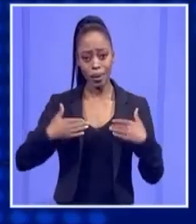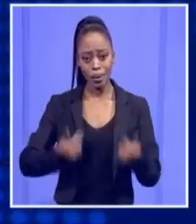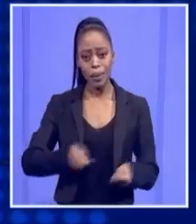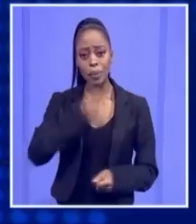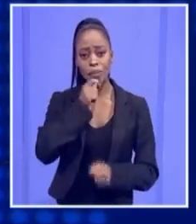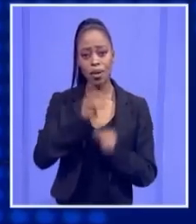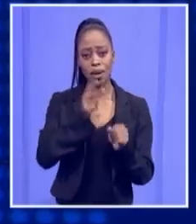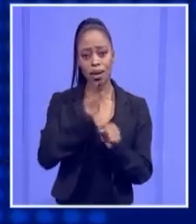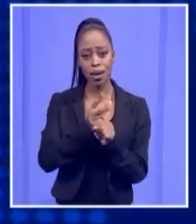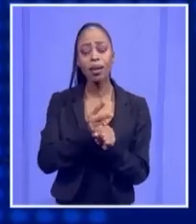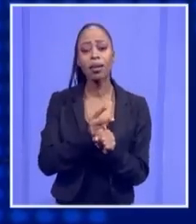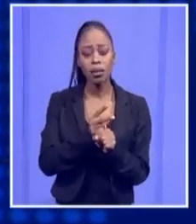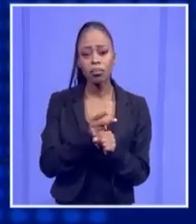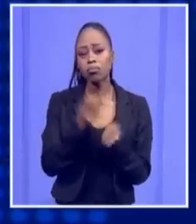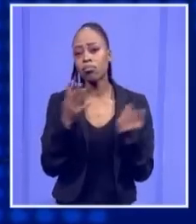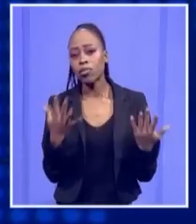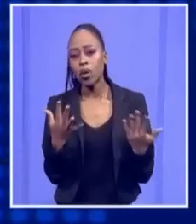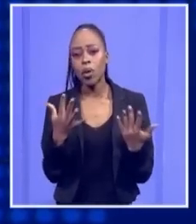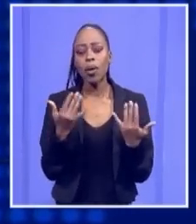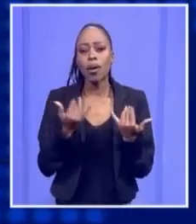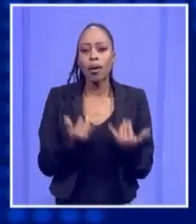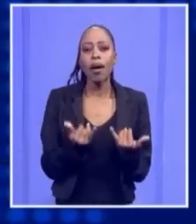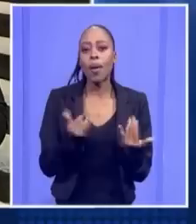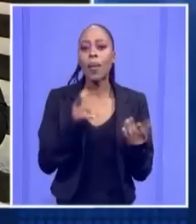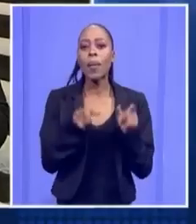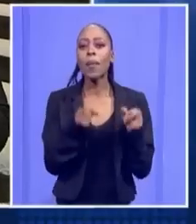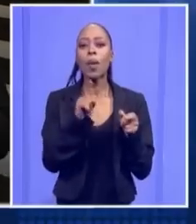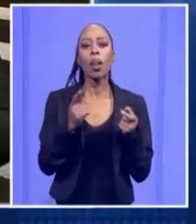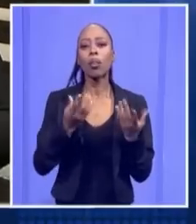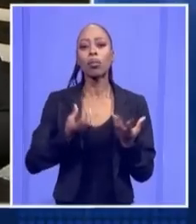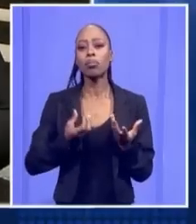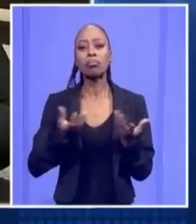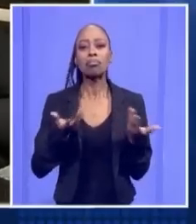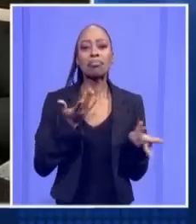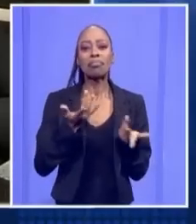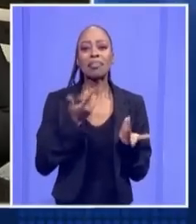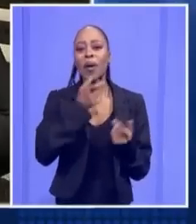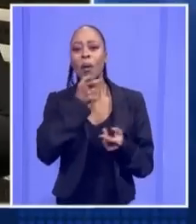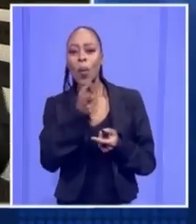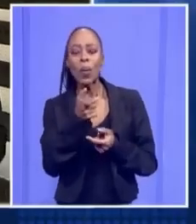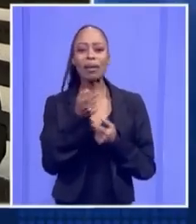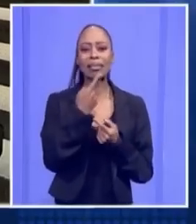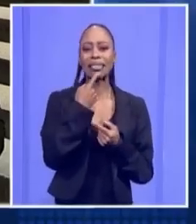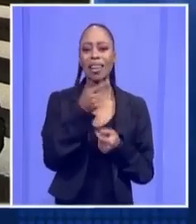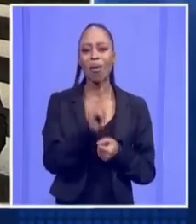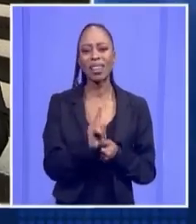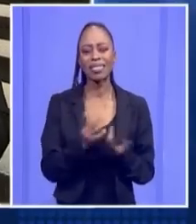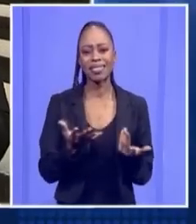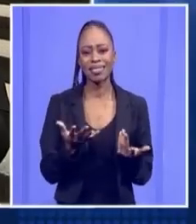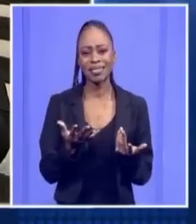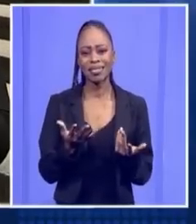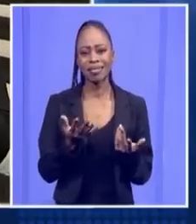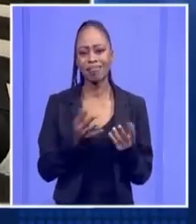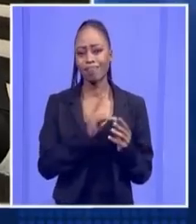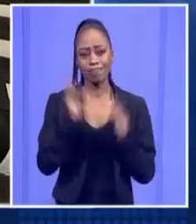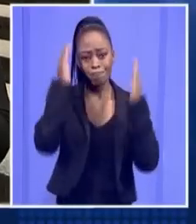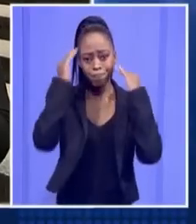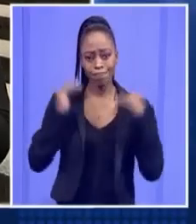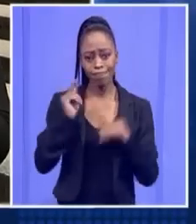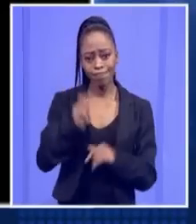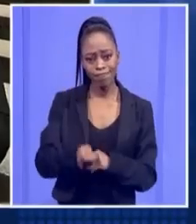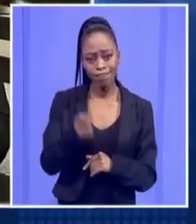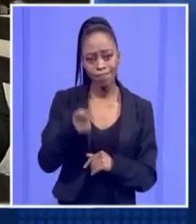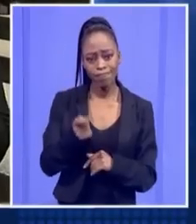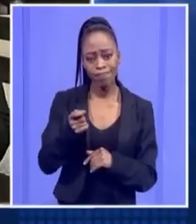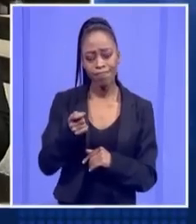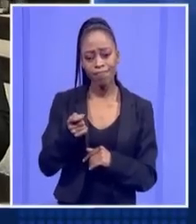once again. What sort of reaction are we getting to this decision by the full bench that